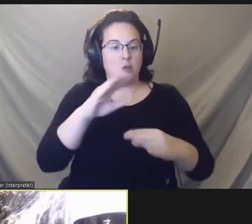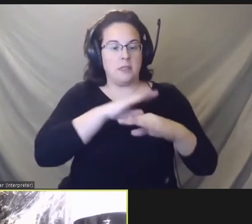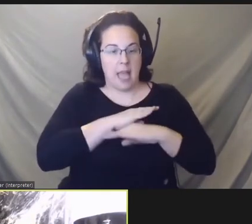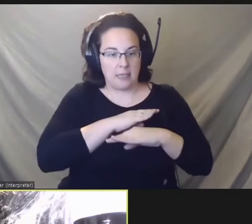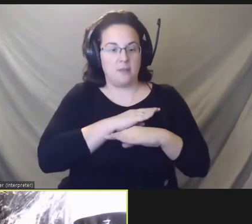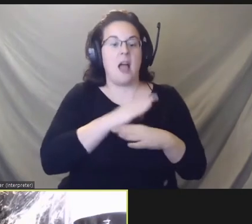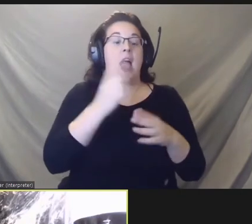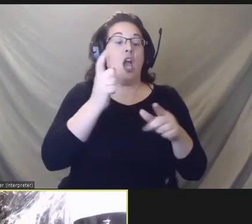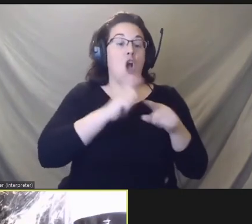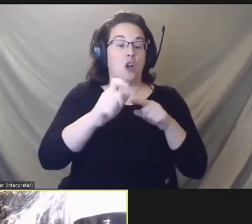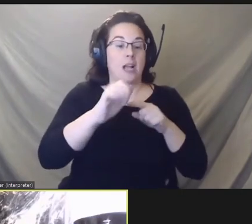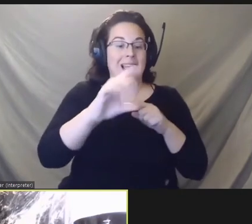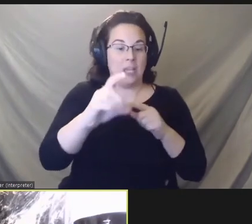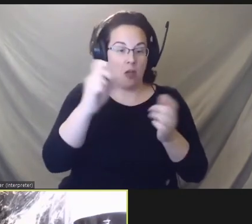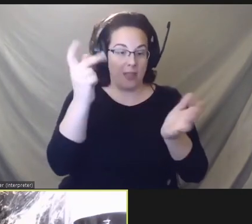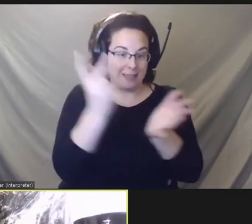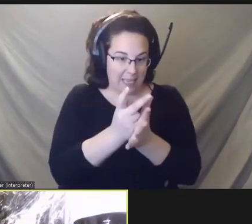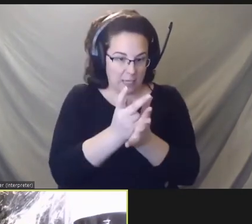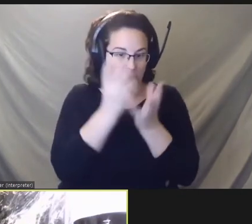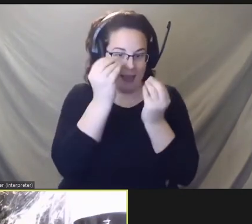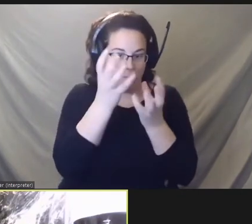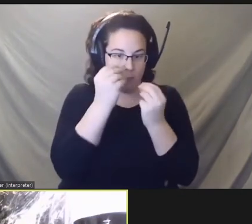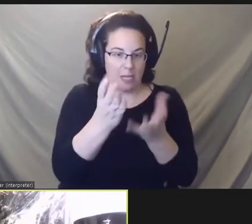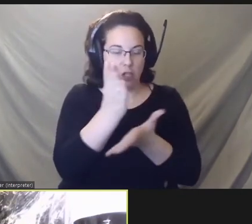ID authentication information component.